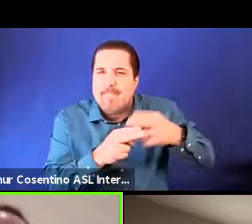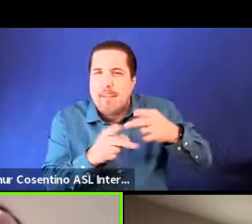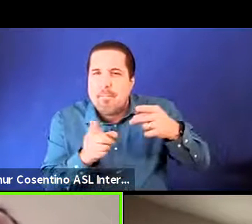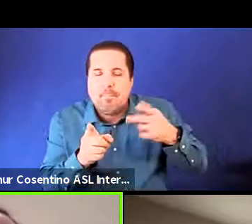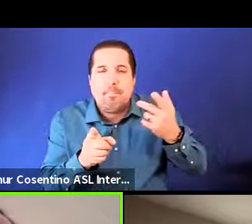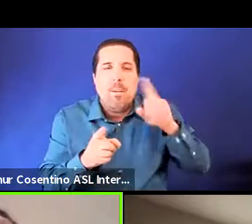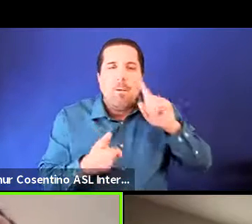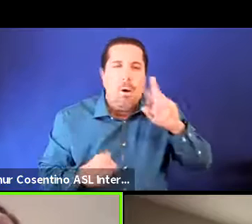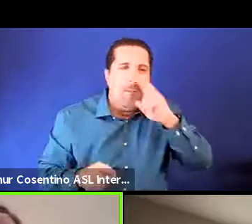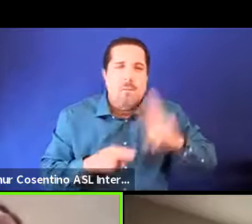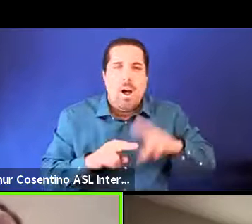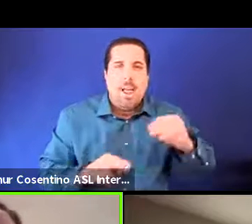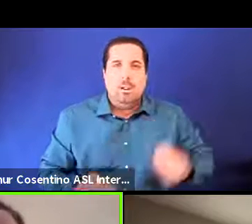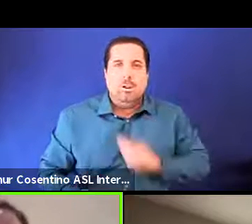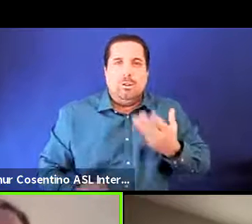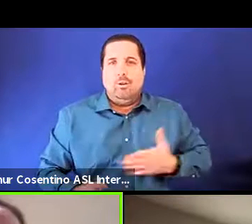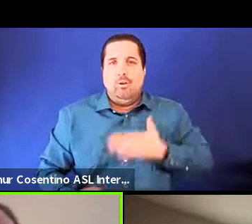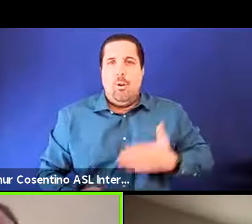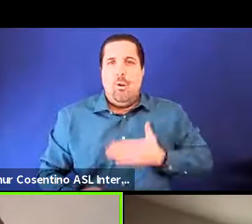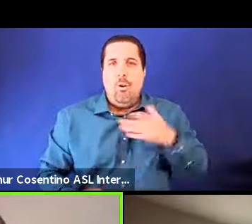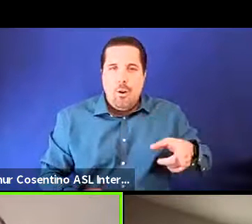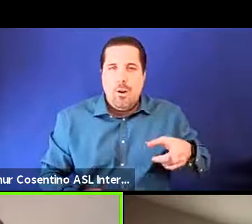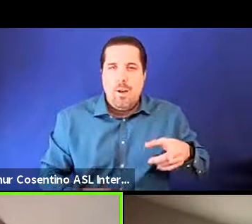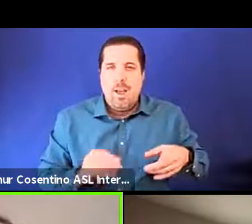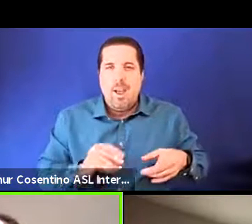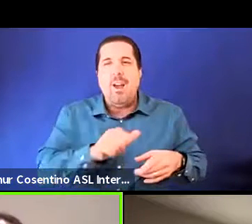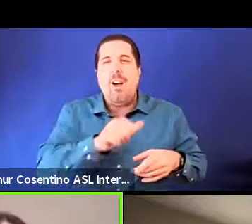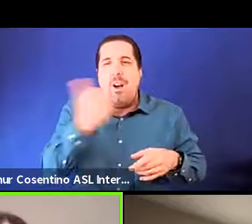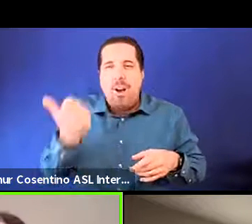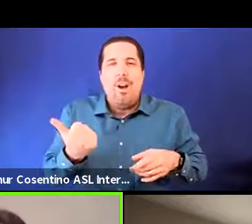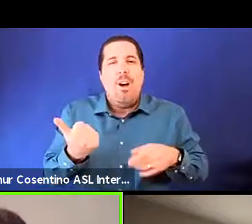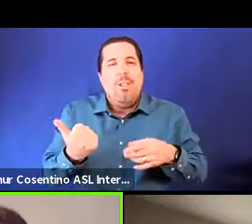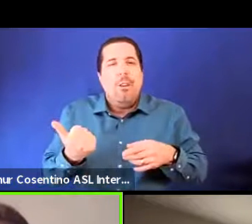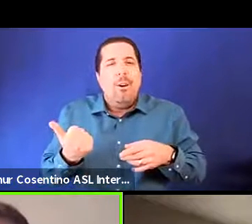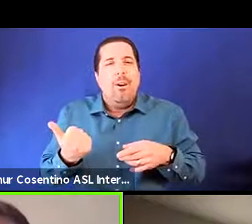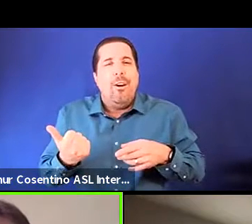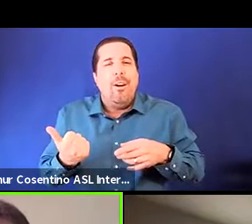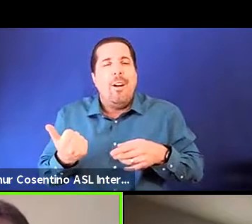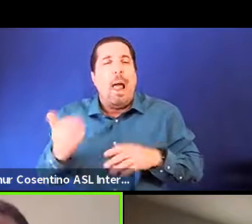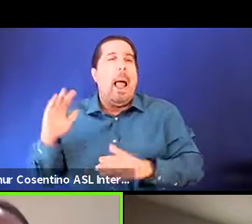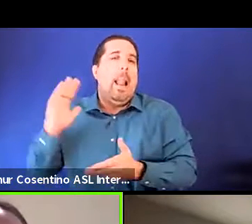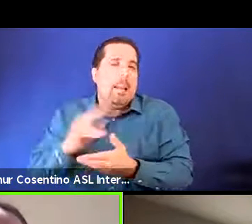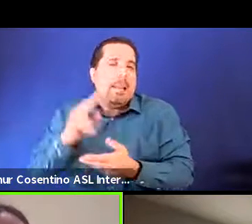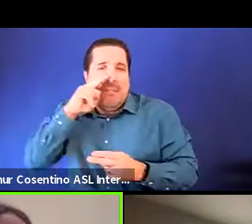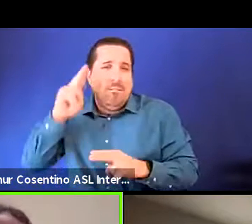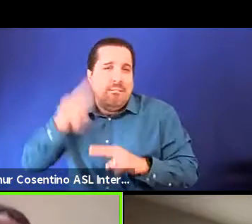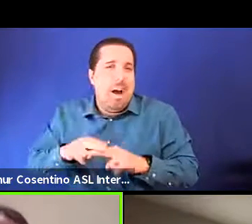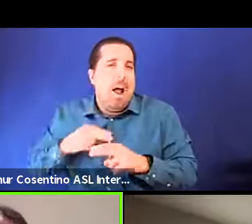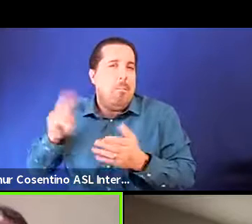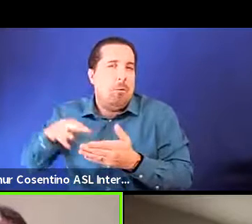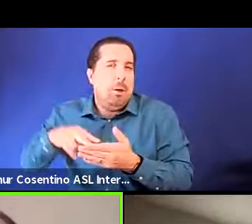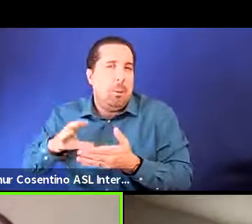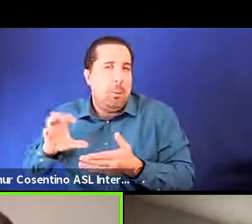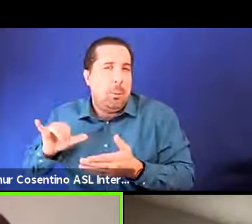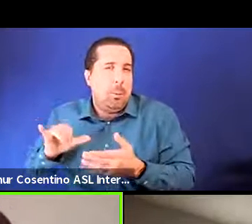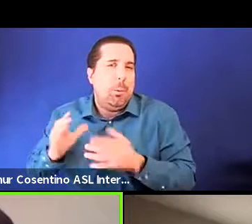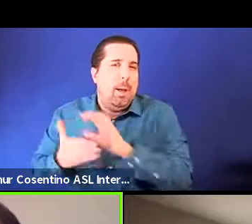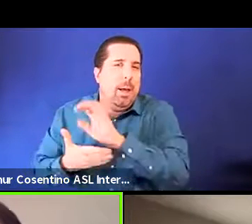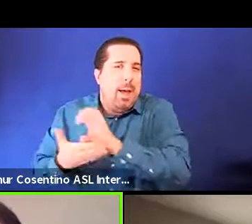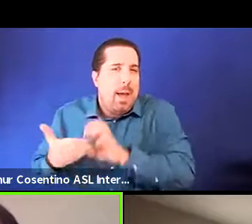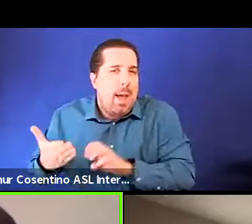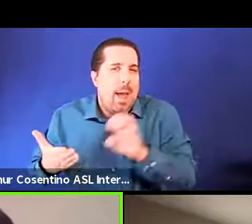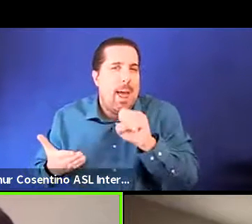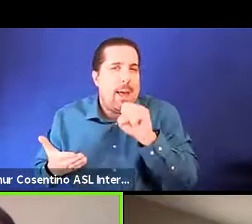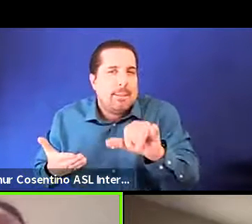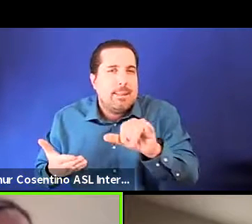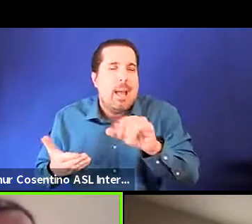so that's like something fun that I'm reading. I'm also reading less fun things, but I'll share that as like a fun piece of essays. And thank you, Nancy,